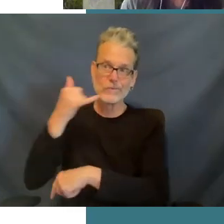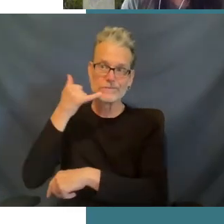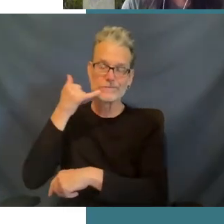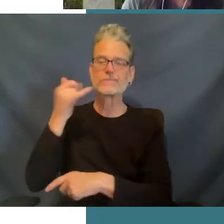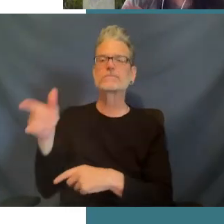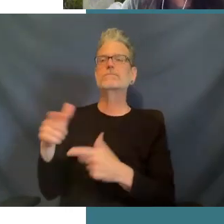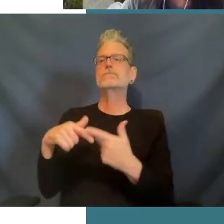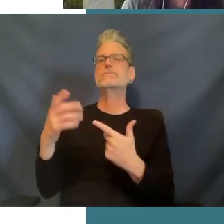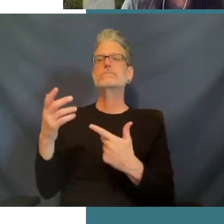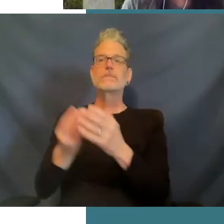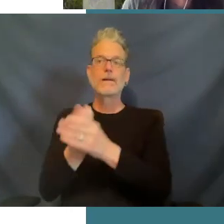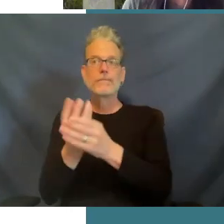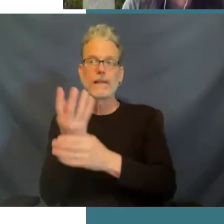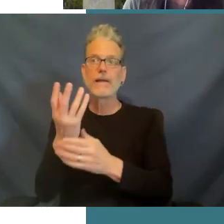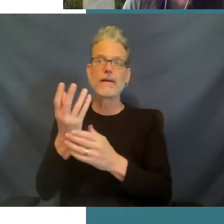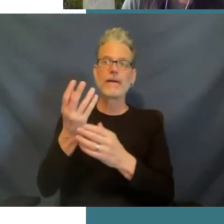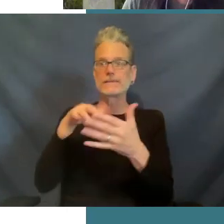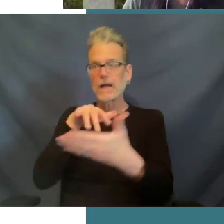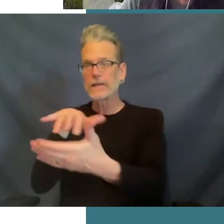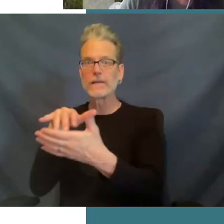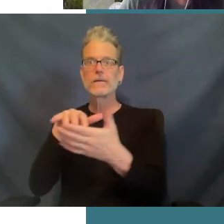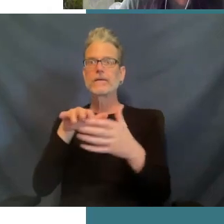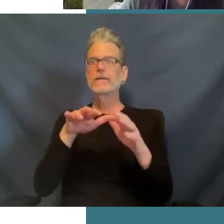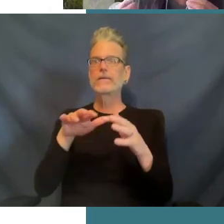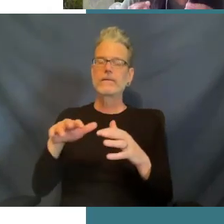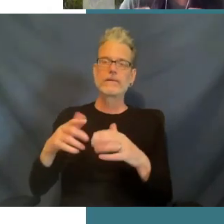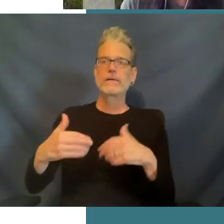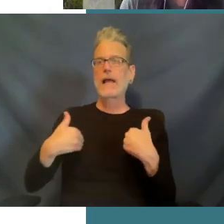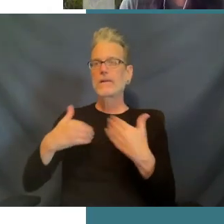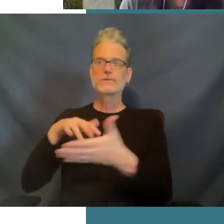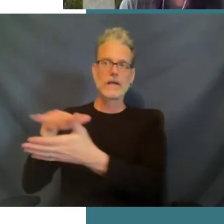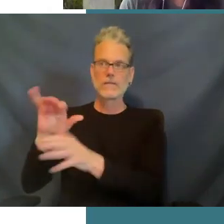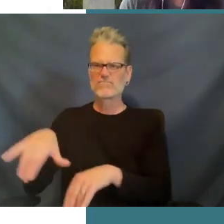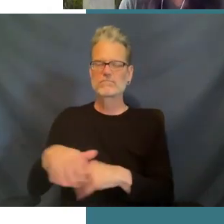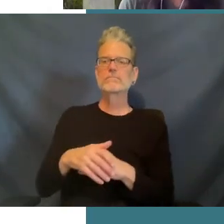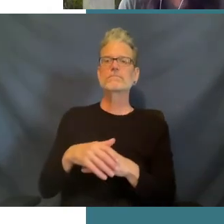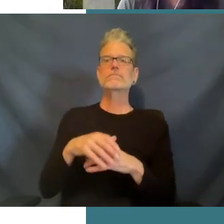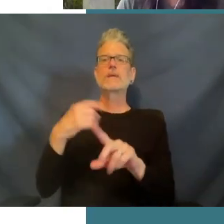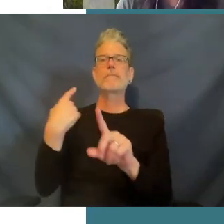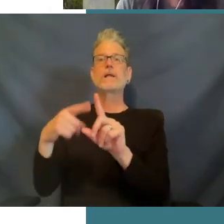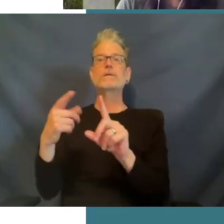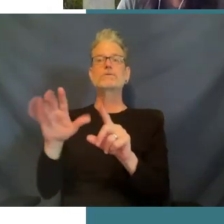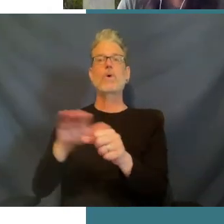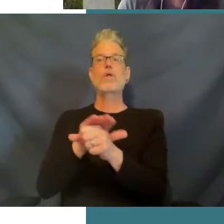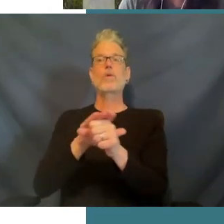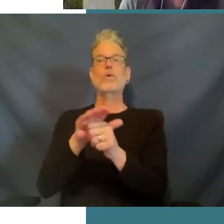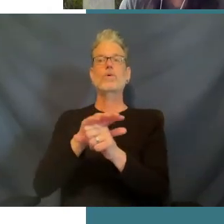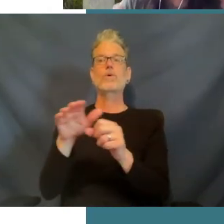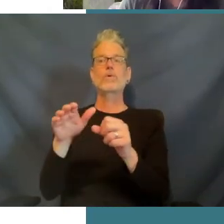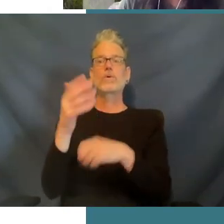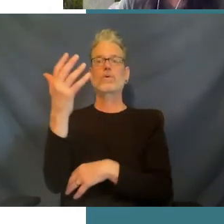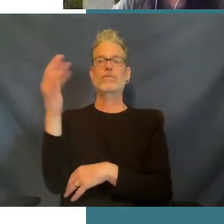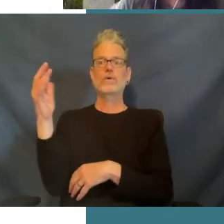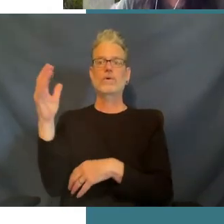botany and wildlife and more. And there's also the chance to get involved with your local forest's plan revision process or